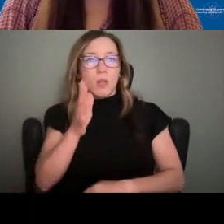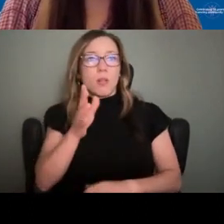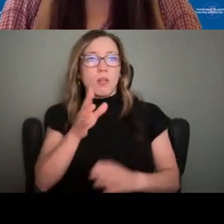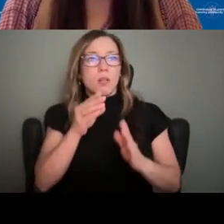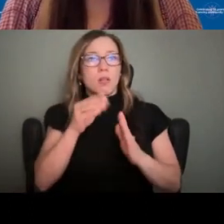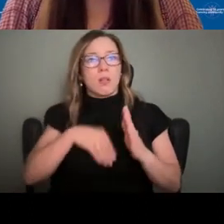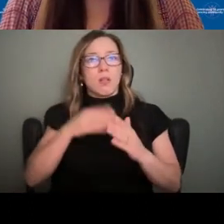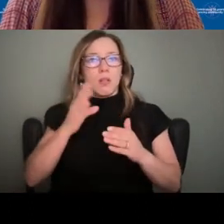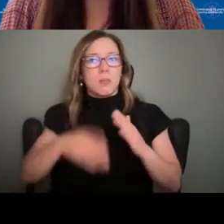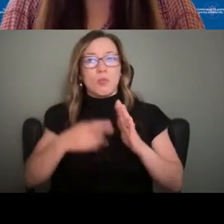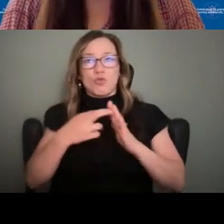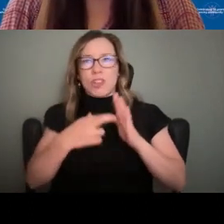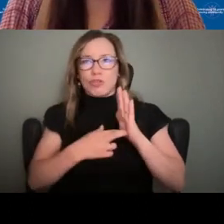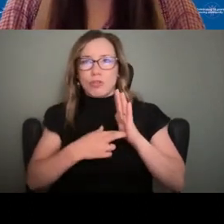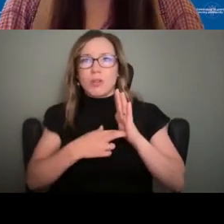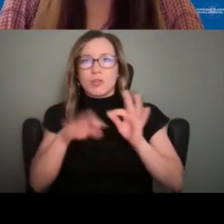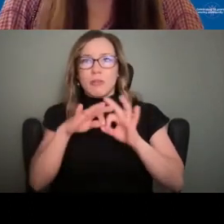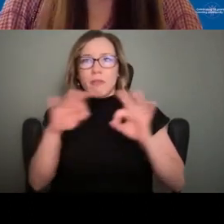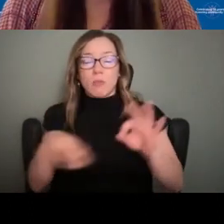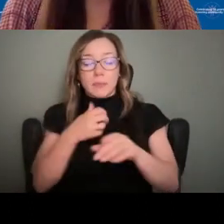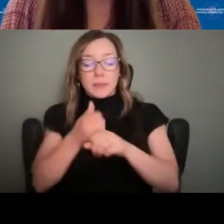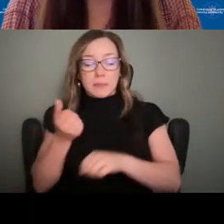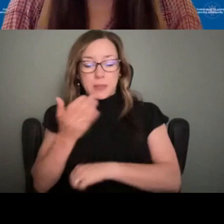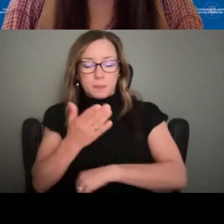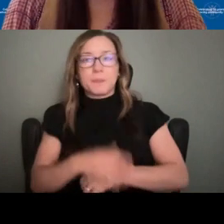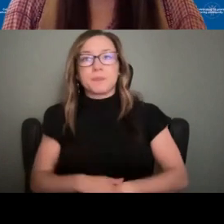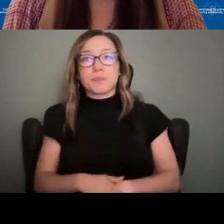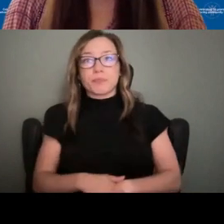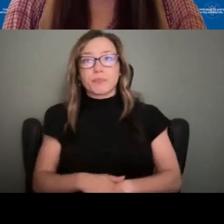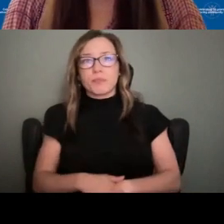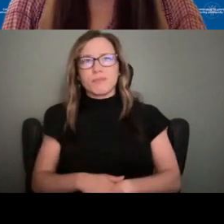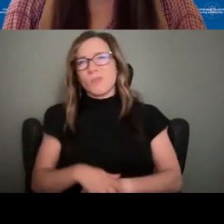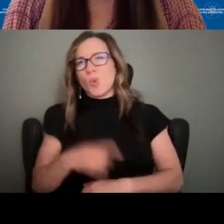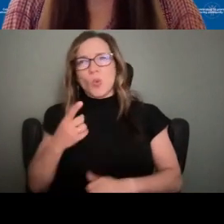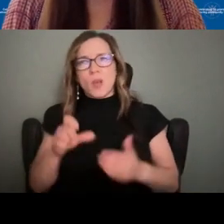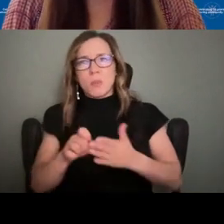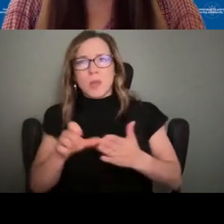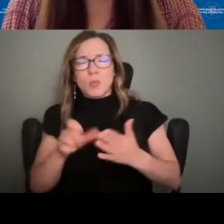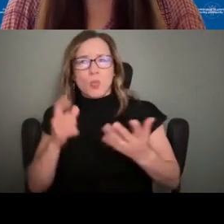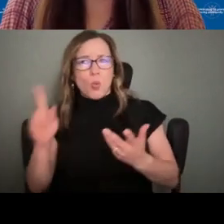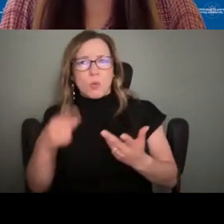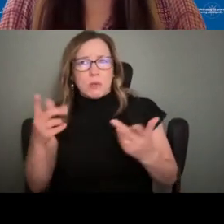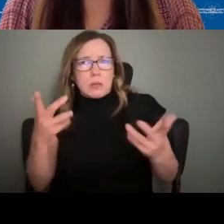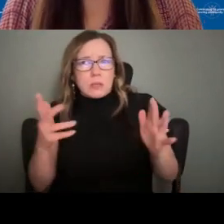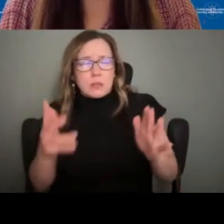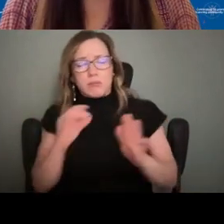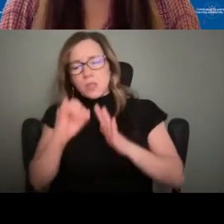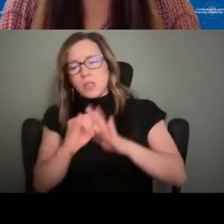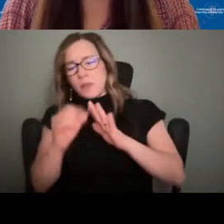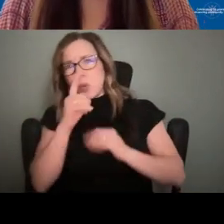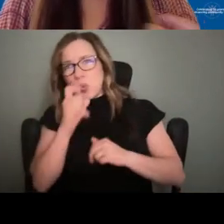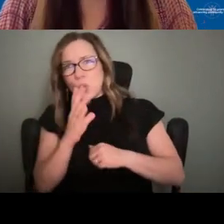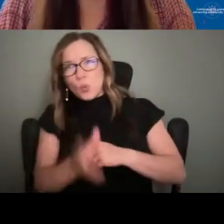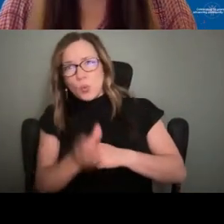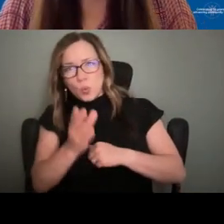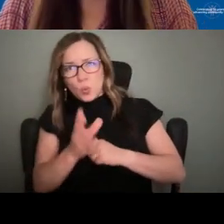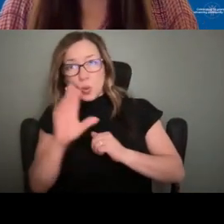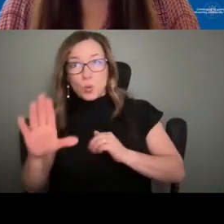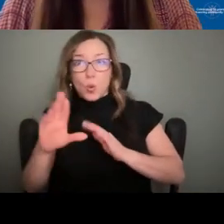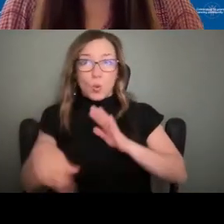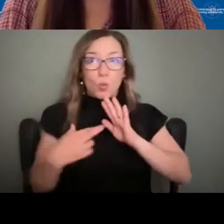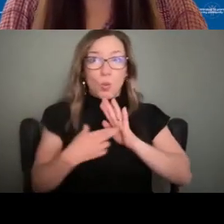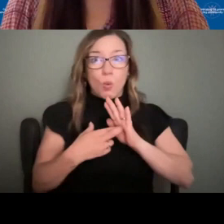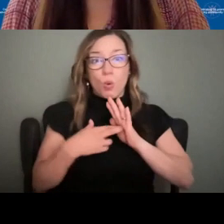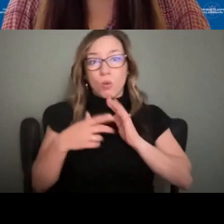a registration form and submit it. It's just a page long, just identifying who you are, your role, and what